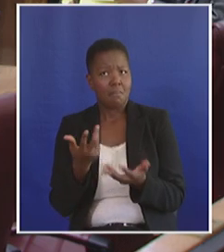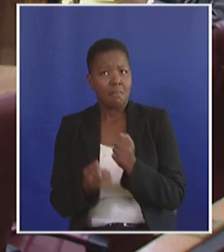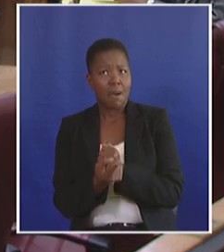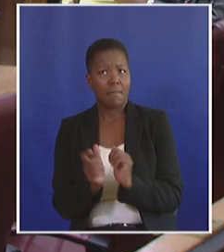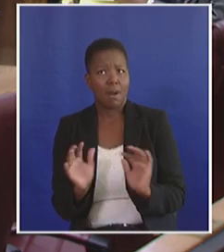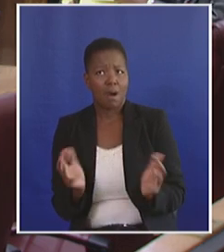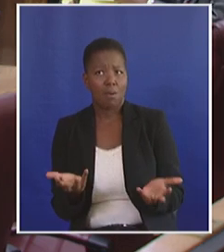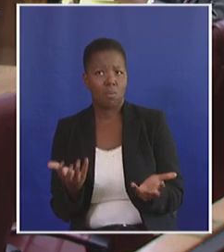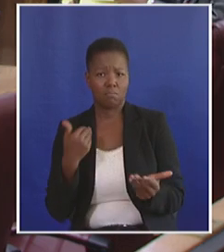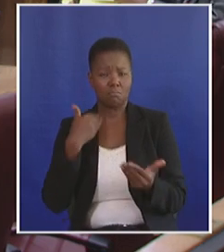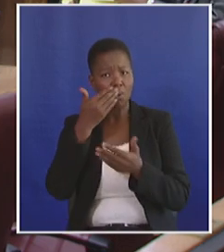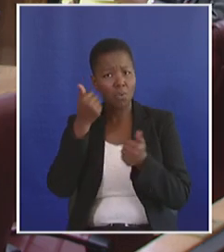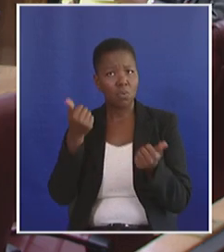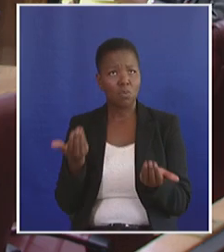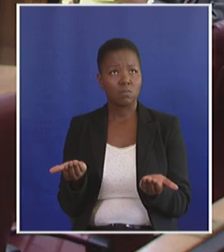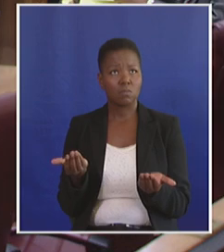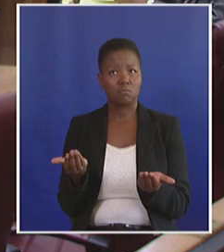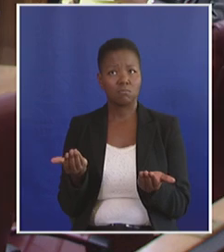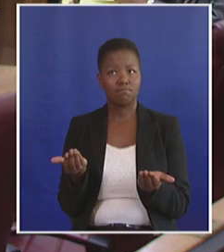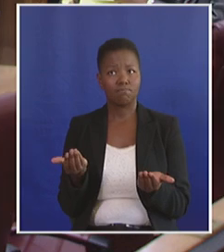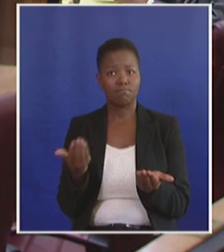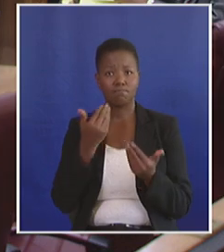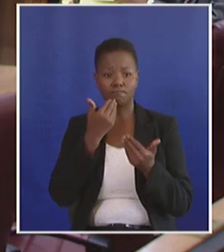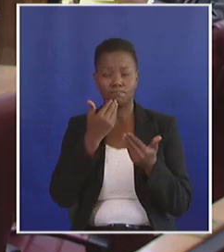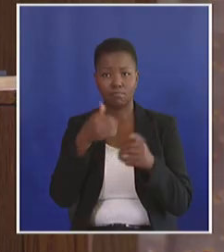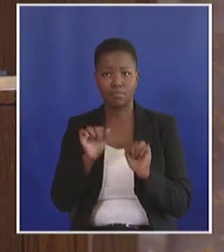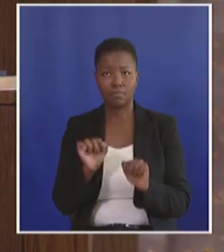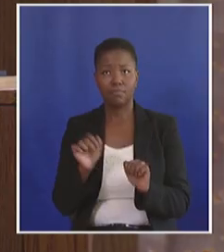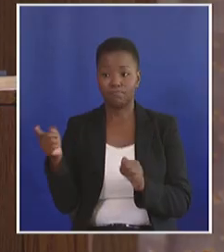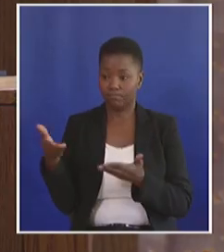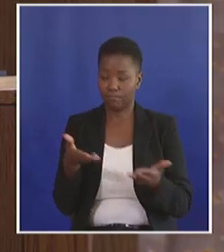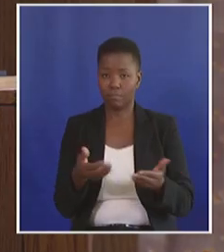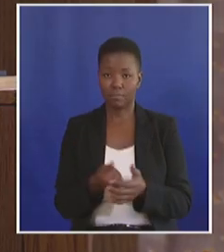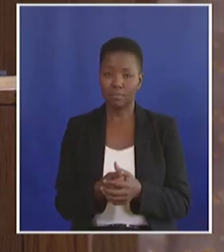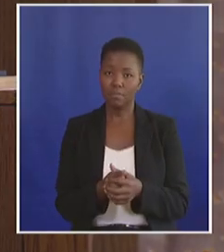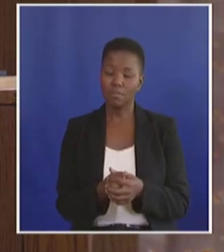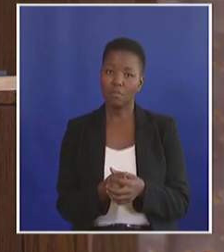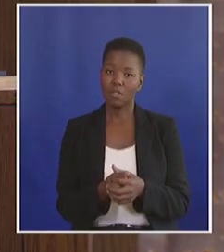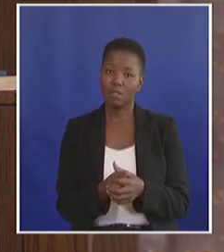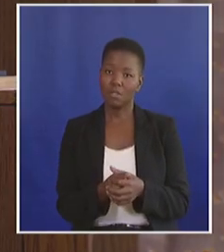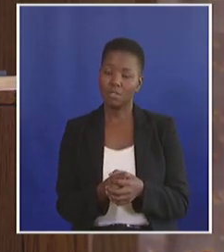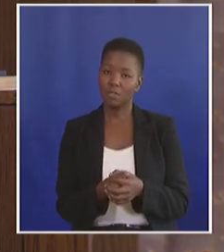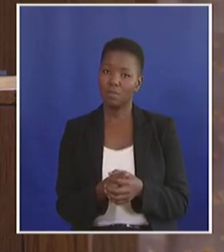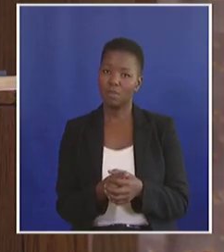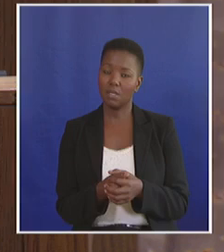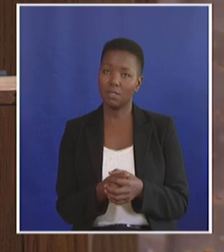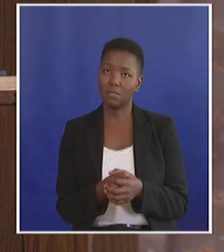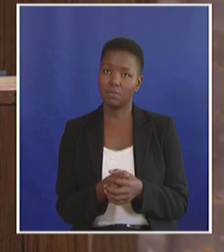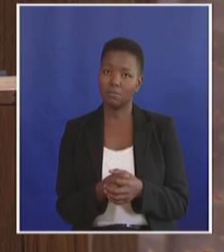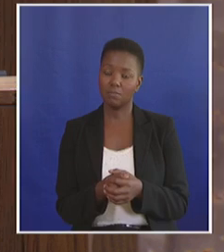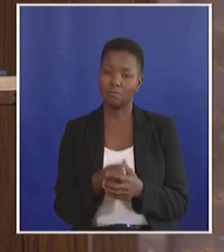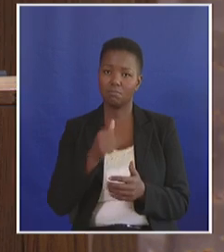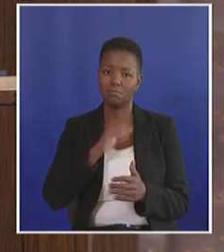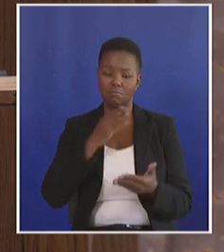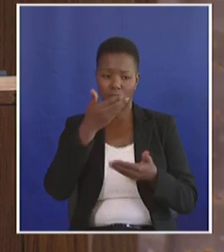I don't know. Take it over to you, sir. Over to you, sir. Chairperson, thanks. Honourable Member, I unfortunately don't